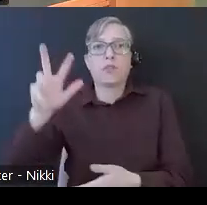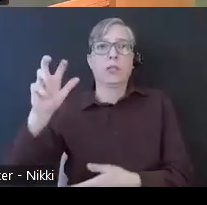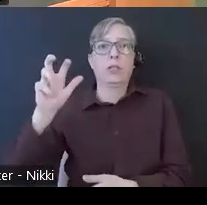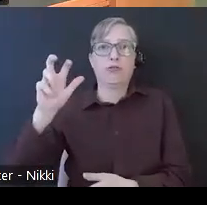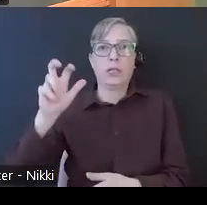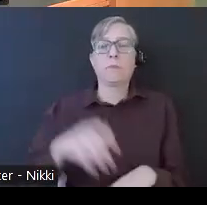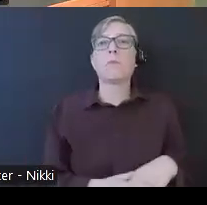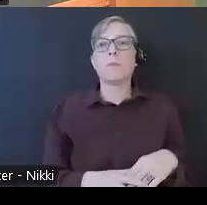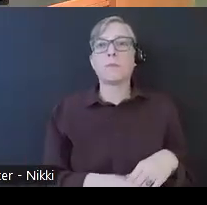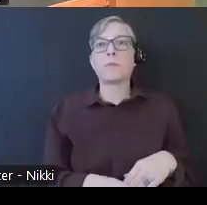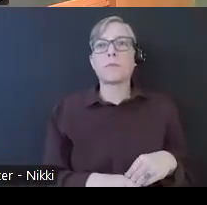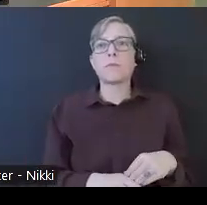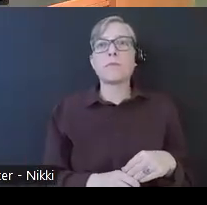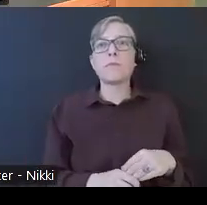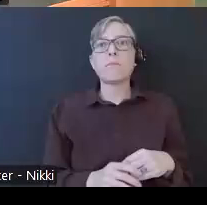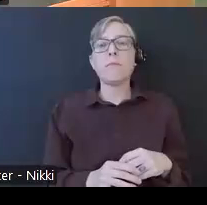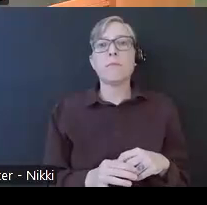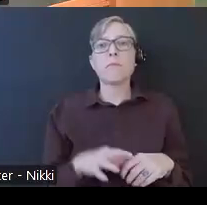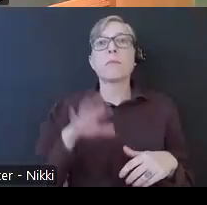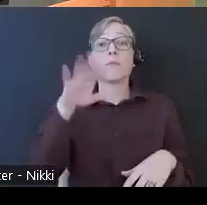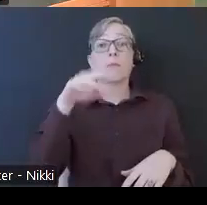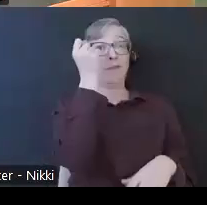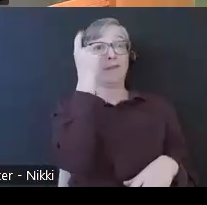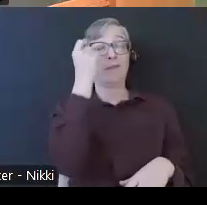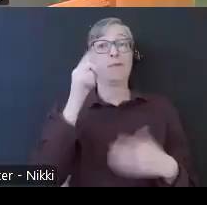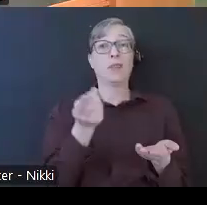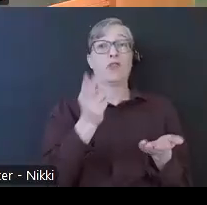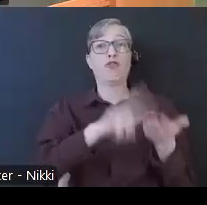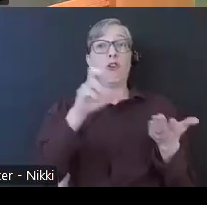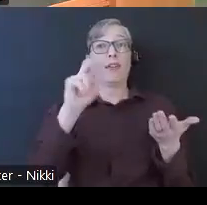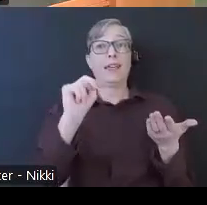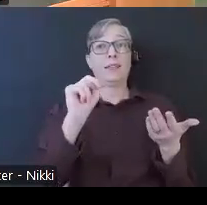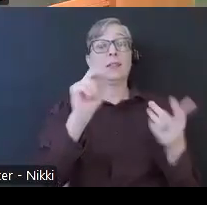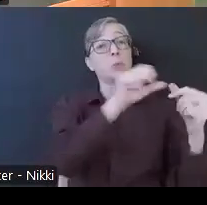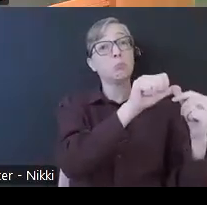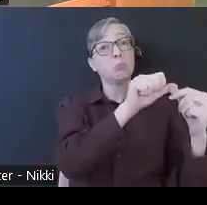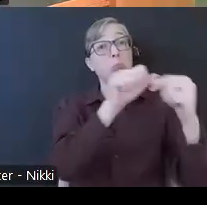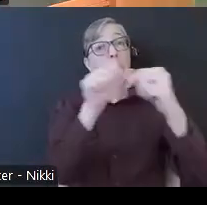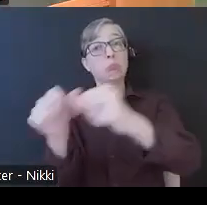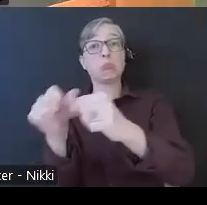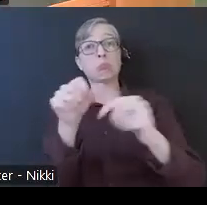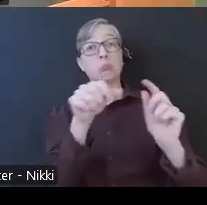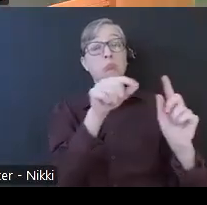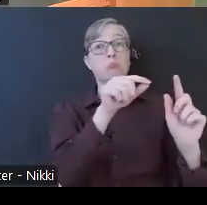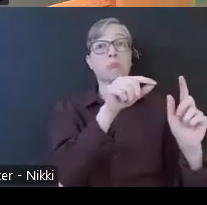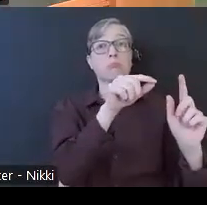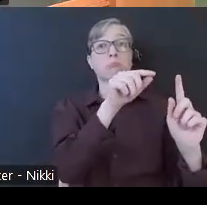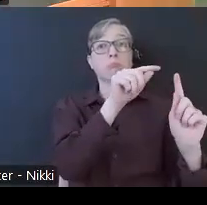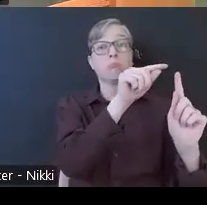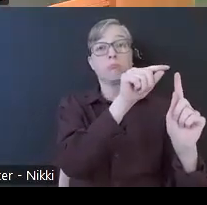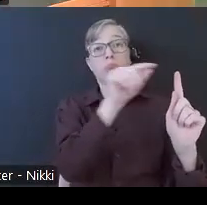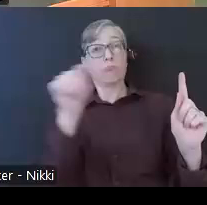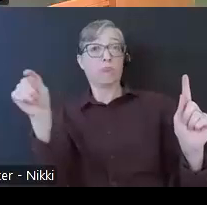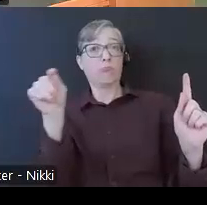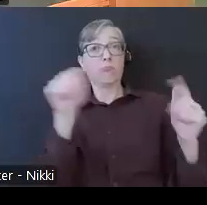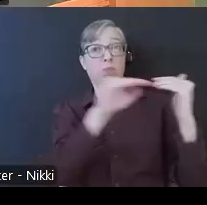building, yet the number of logins stayed relatively constant, you know, each quarter as the site